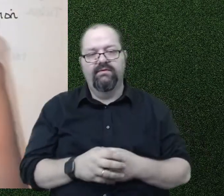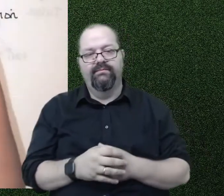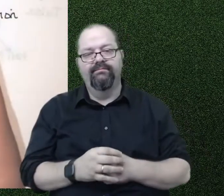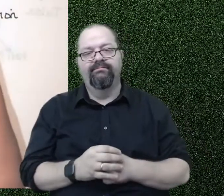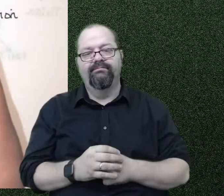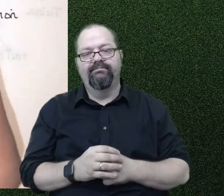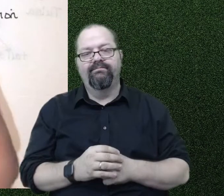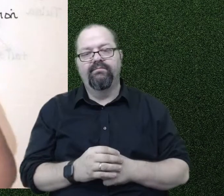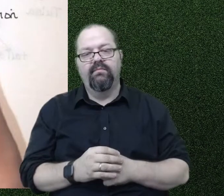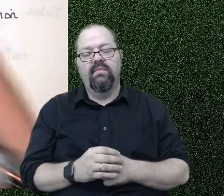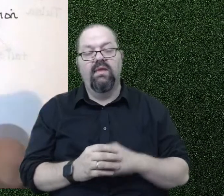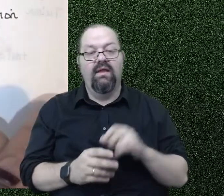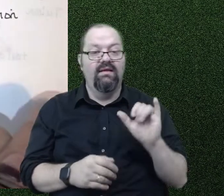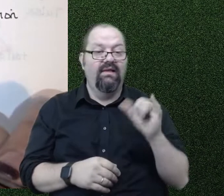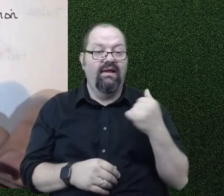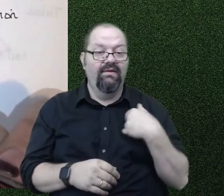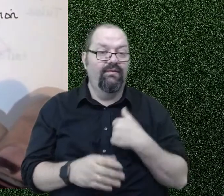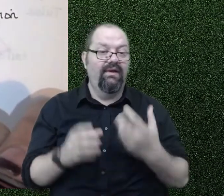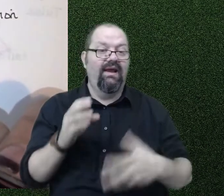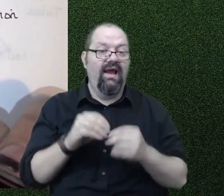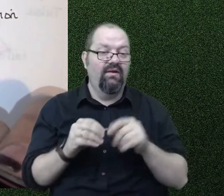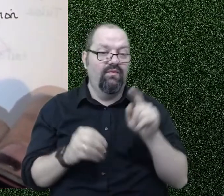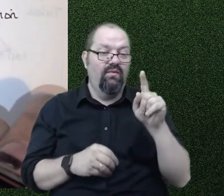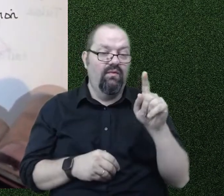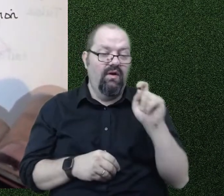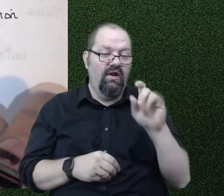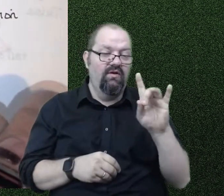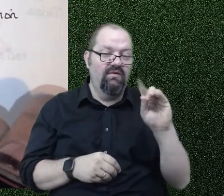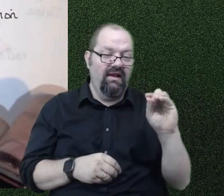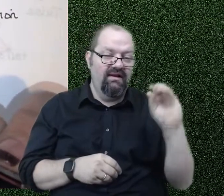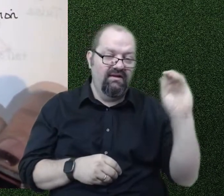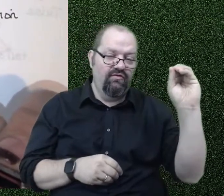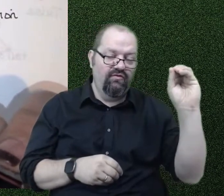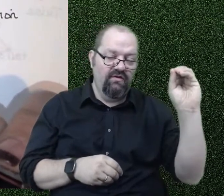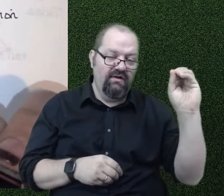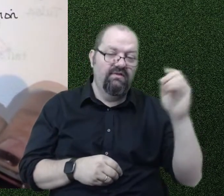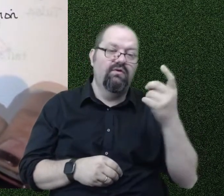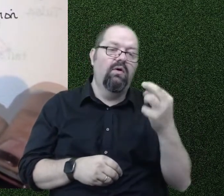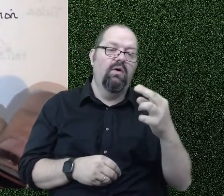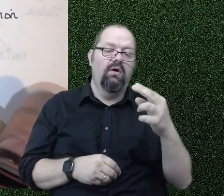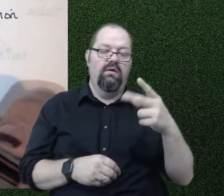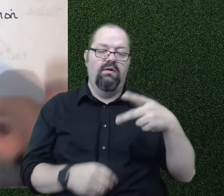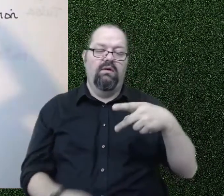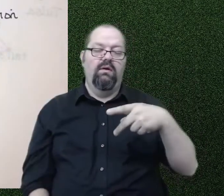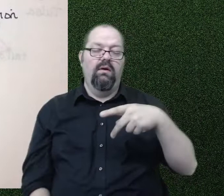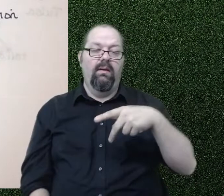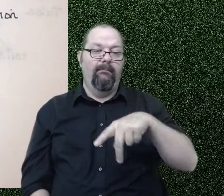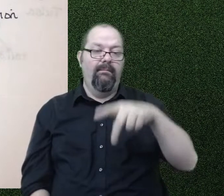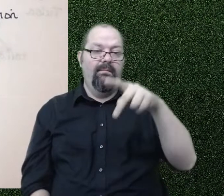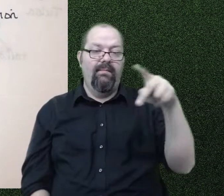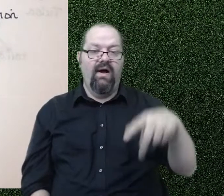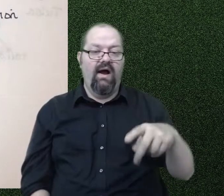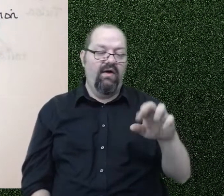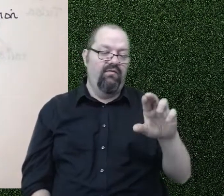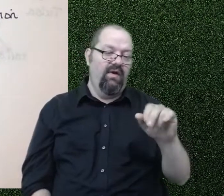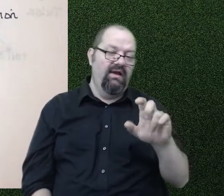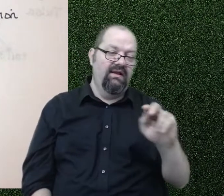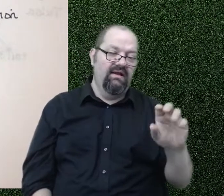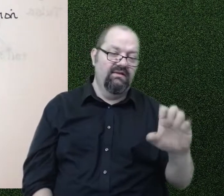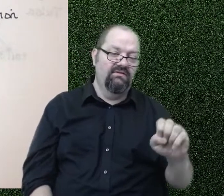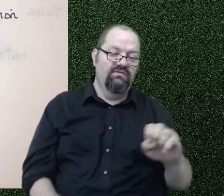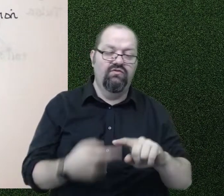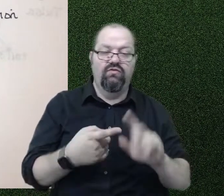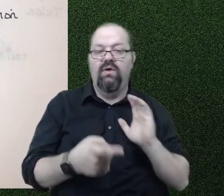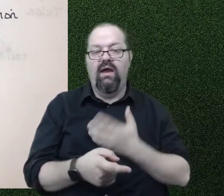It's like we added 180 degrees or pi radians to our angle. Okay. So you